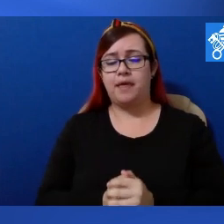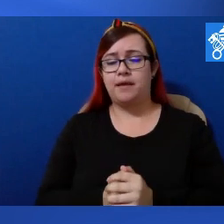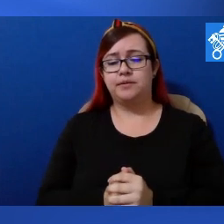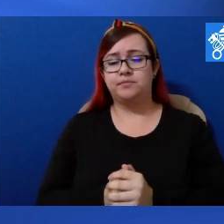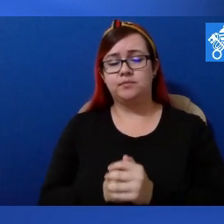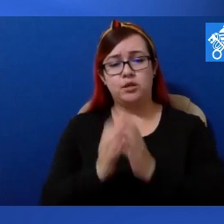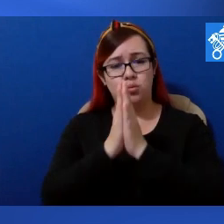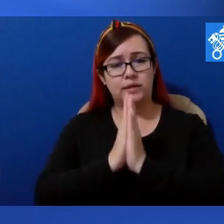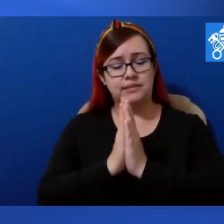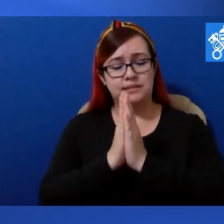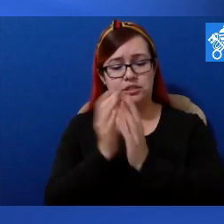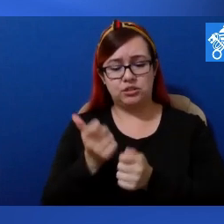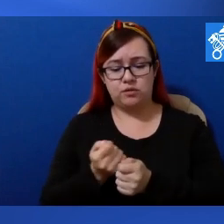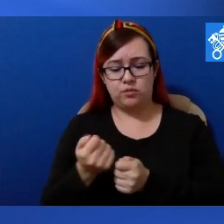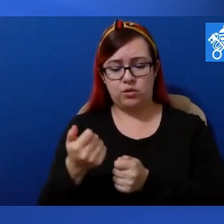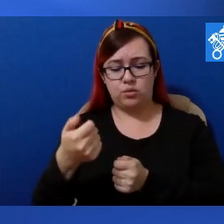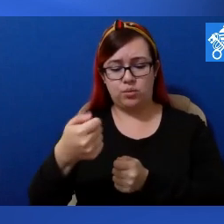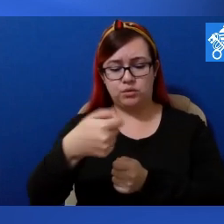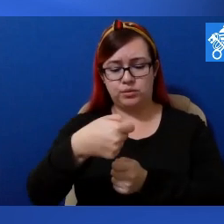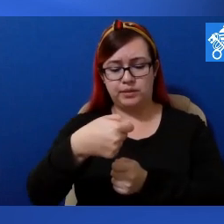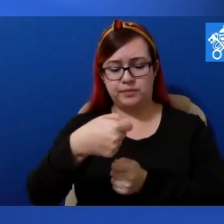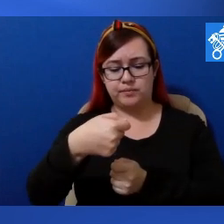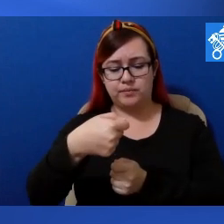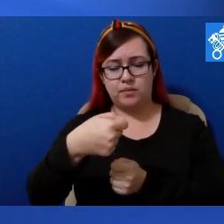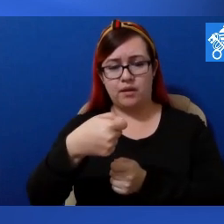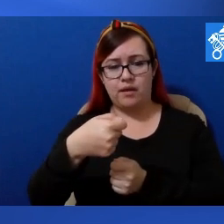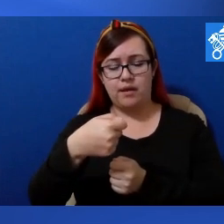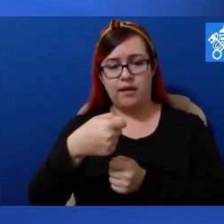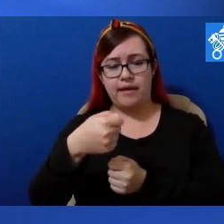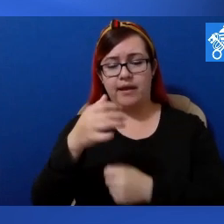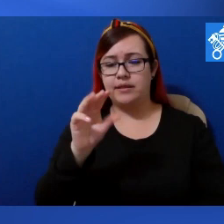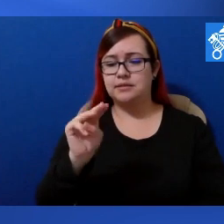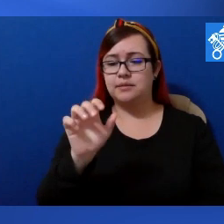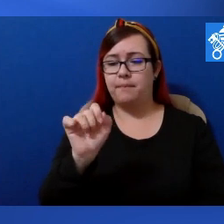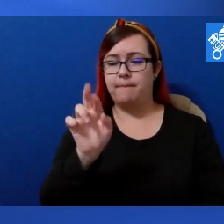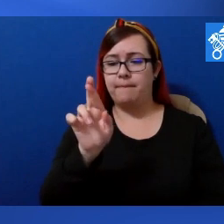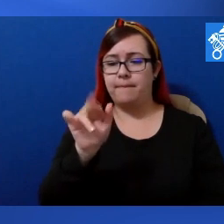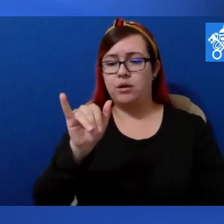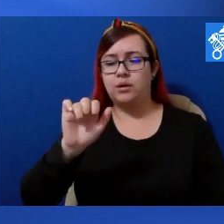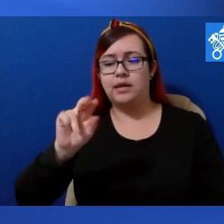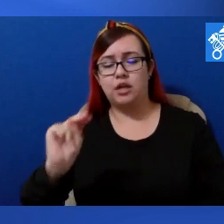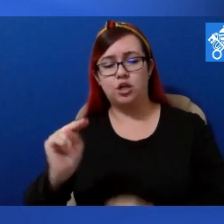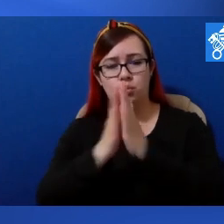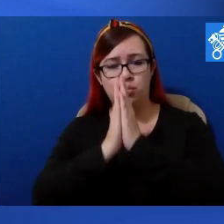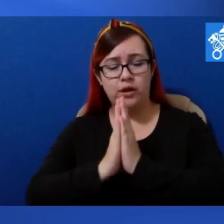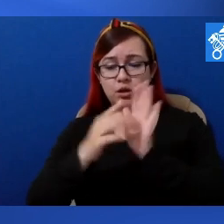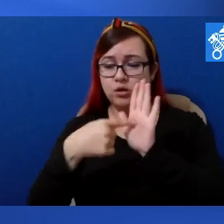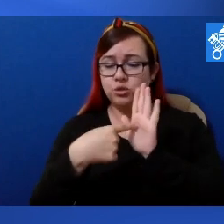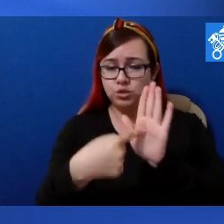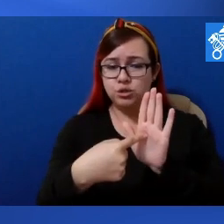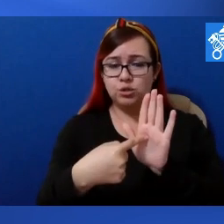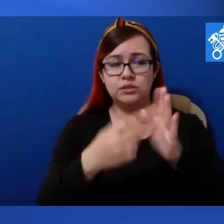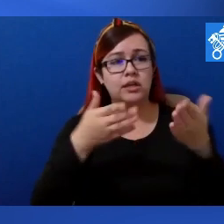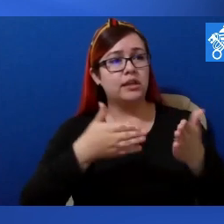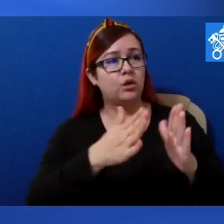Finally, my thoughts go, as usual, to the young people, the sick, the elderly, and the newlyweds who are